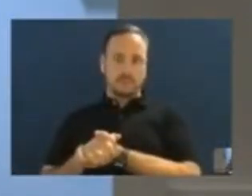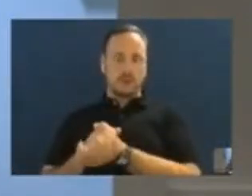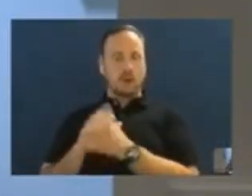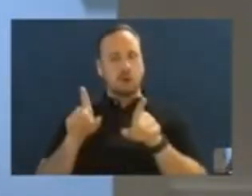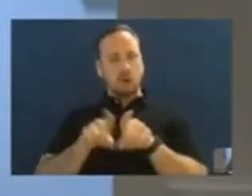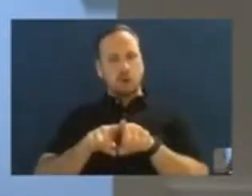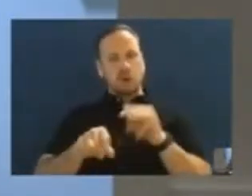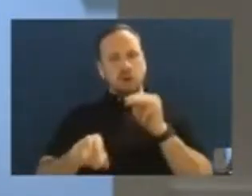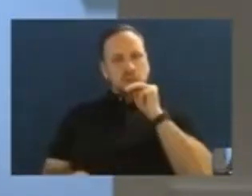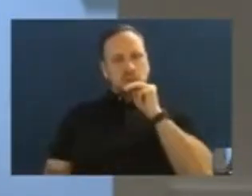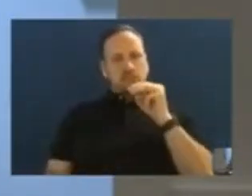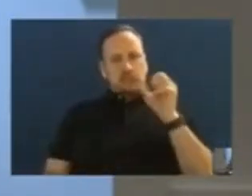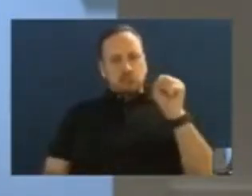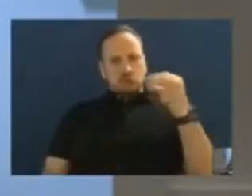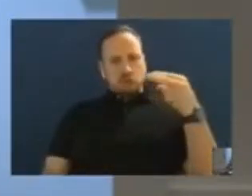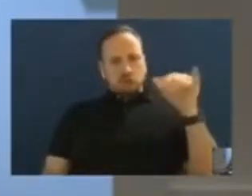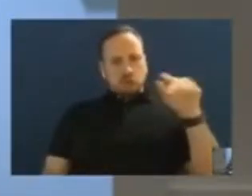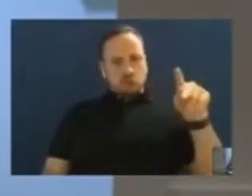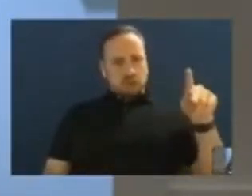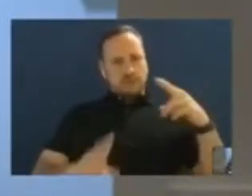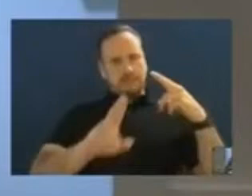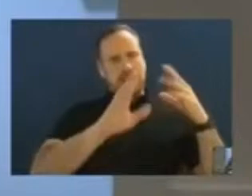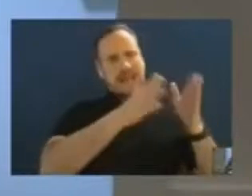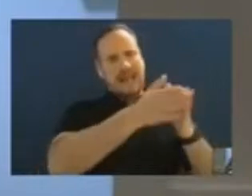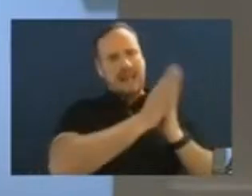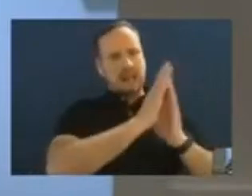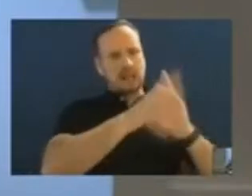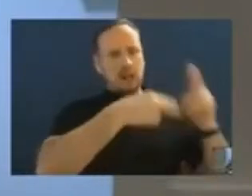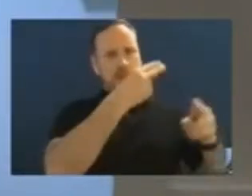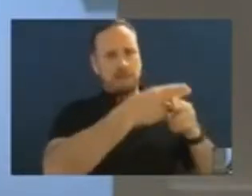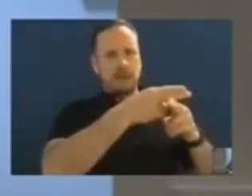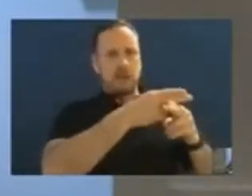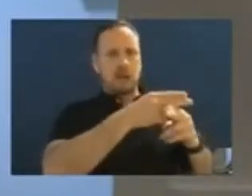of custodial vacancies, and we currently have 31.